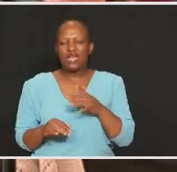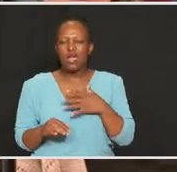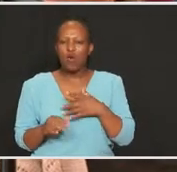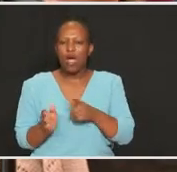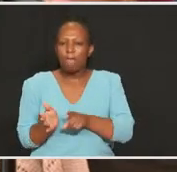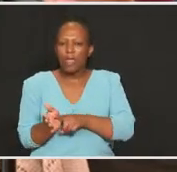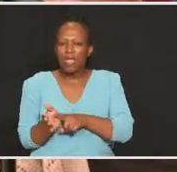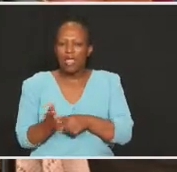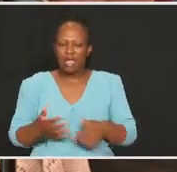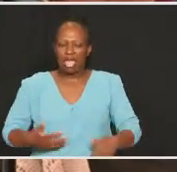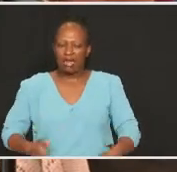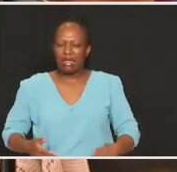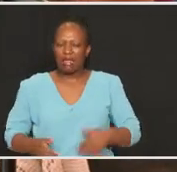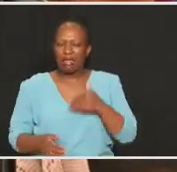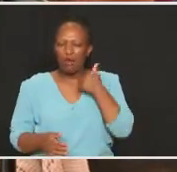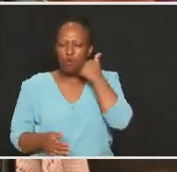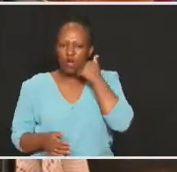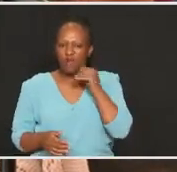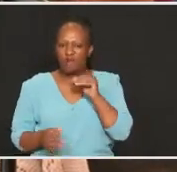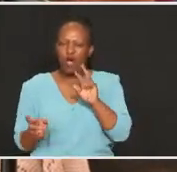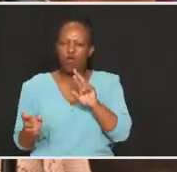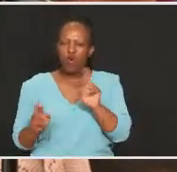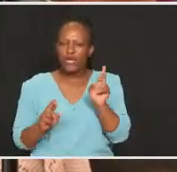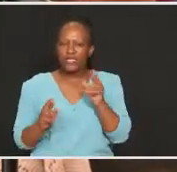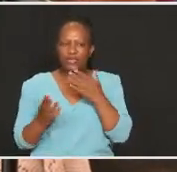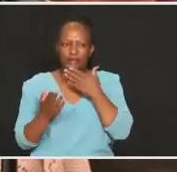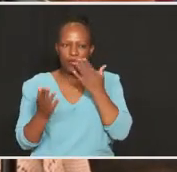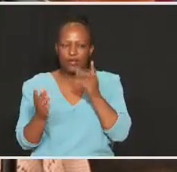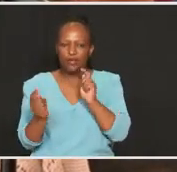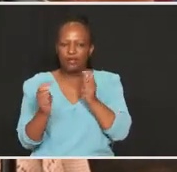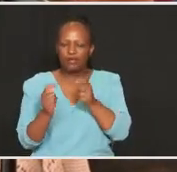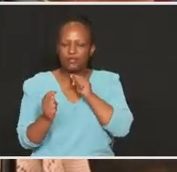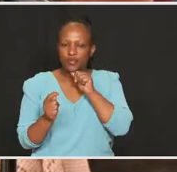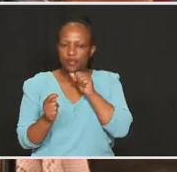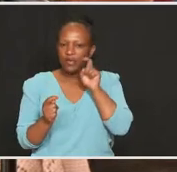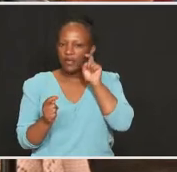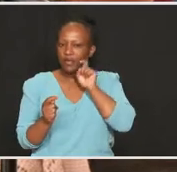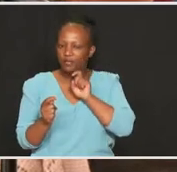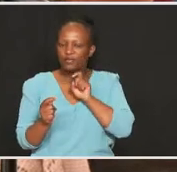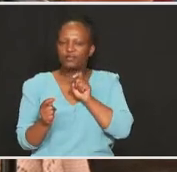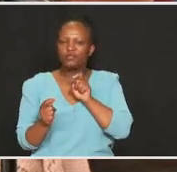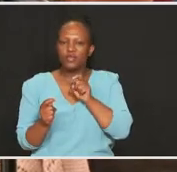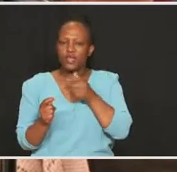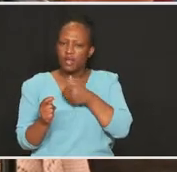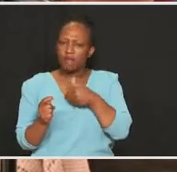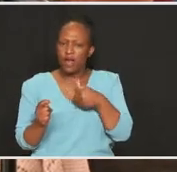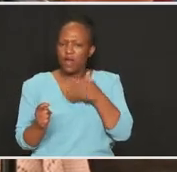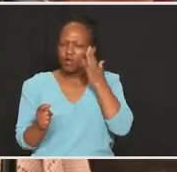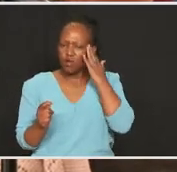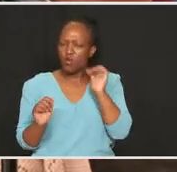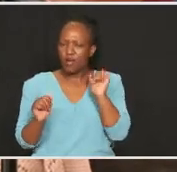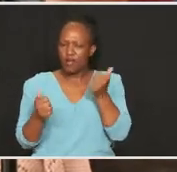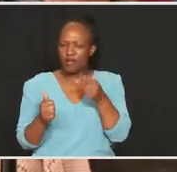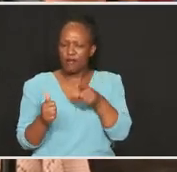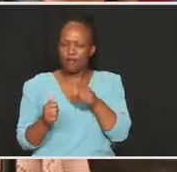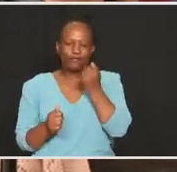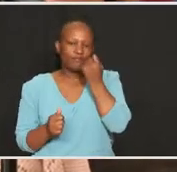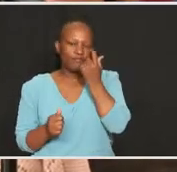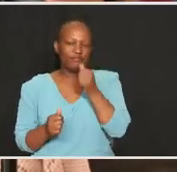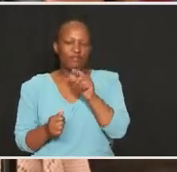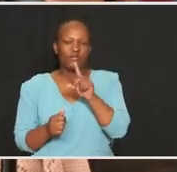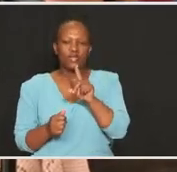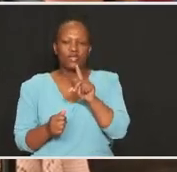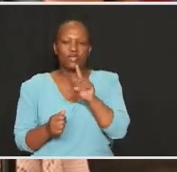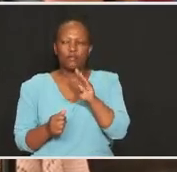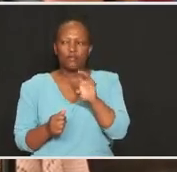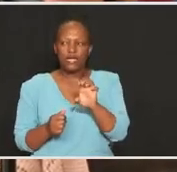grade one she was not ready for that change regardless her age and her parents knew that I understand the view of the dbe